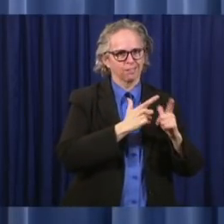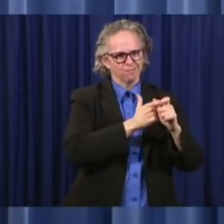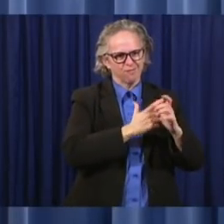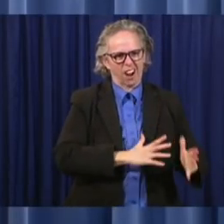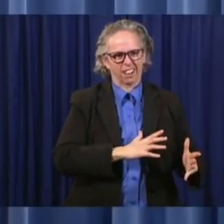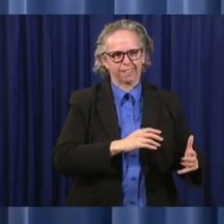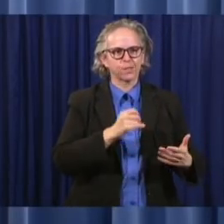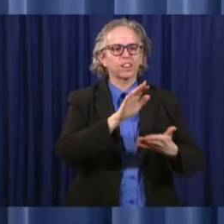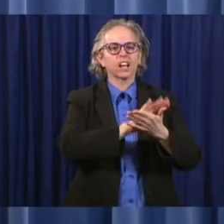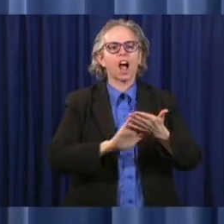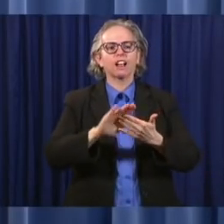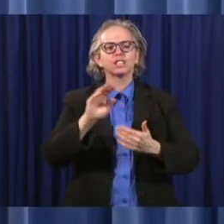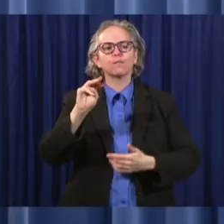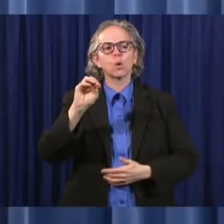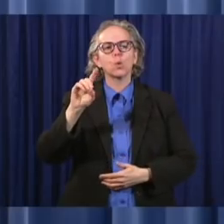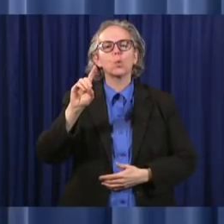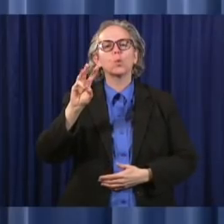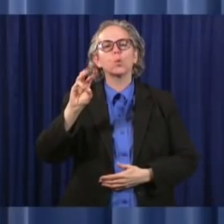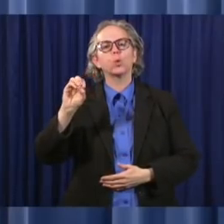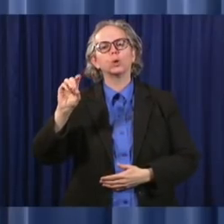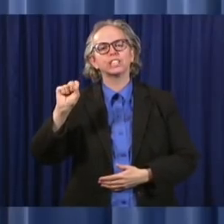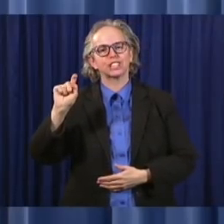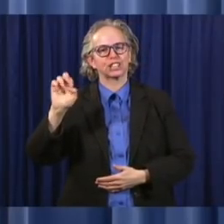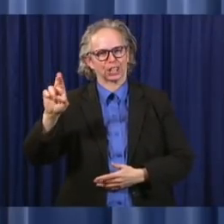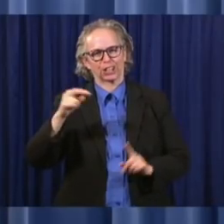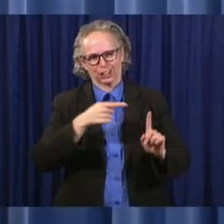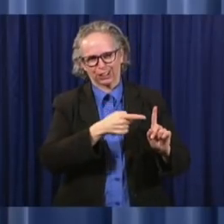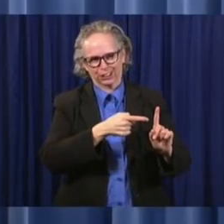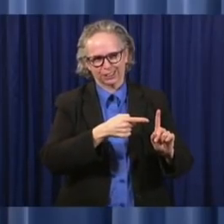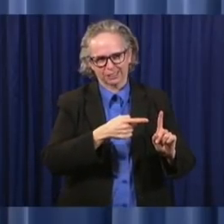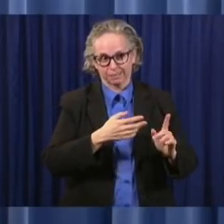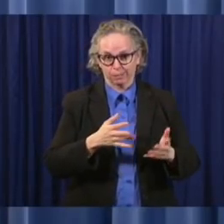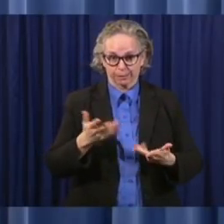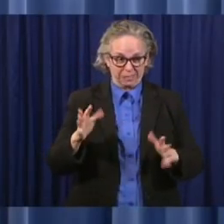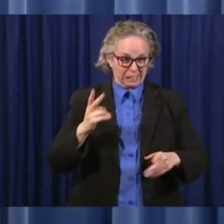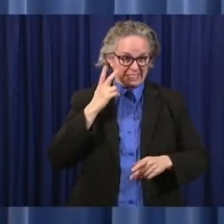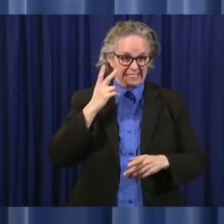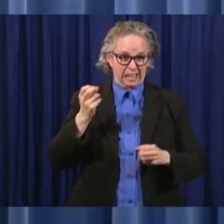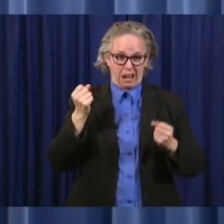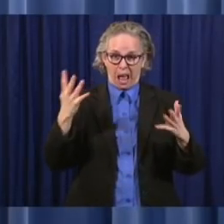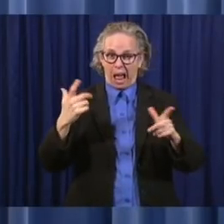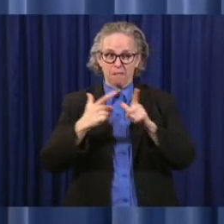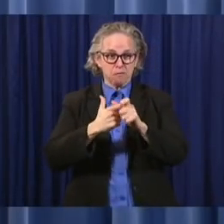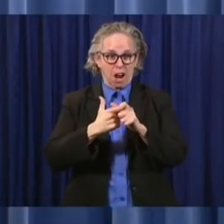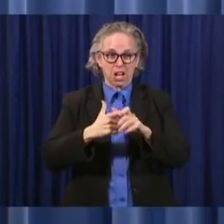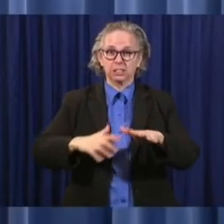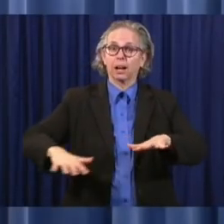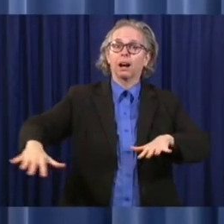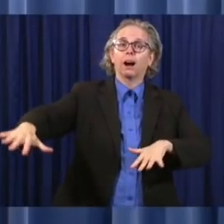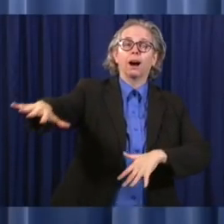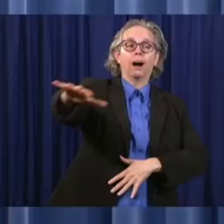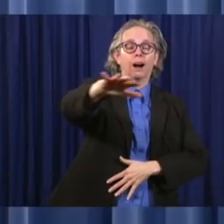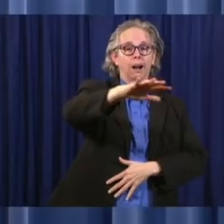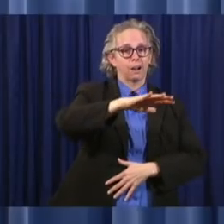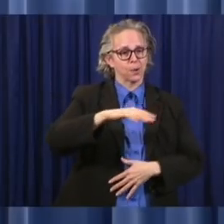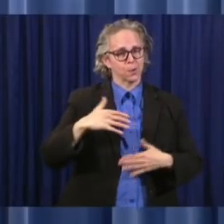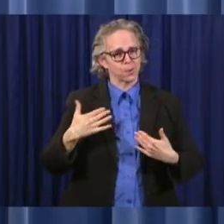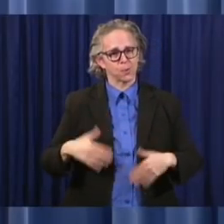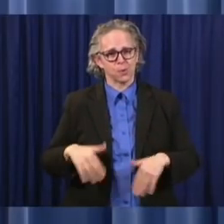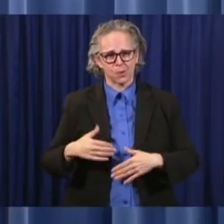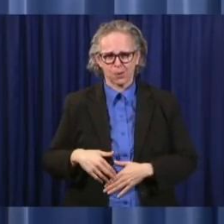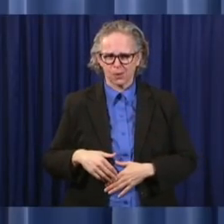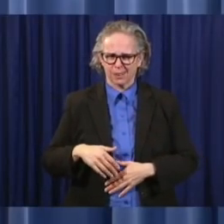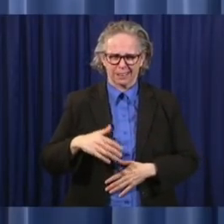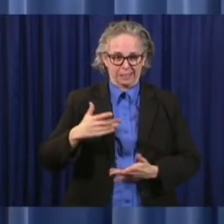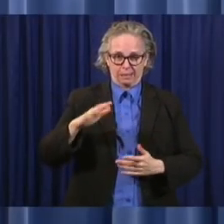And we have seen this purple, a lot of these runners out there way up front in these cross-country meets. So they